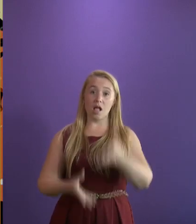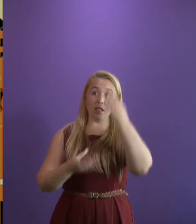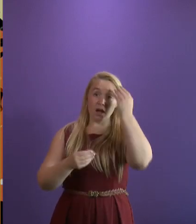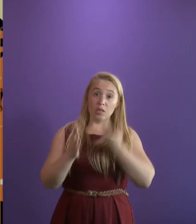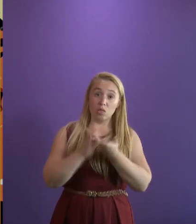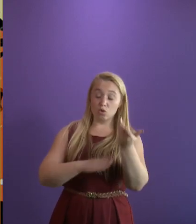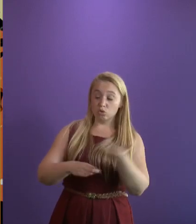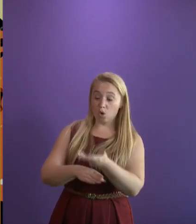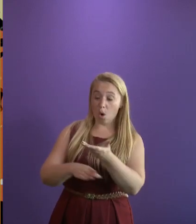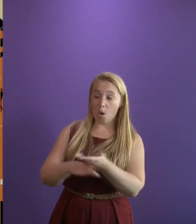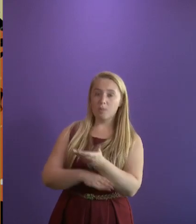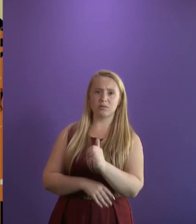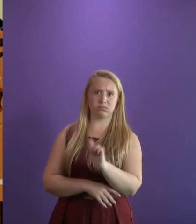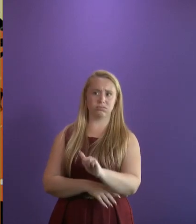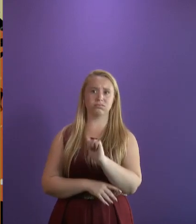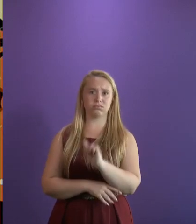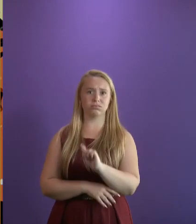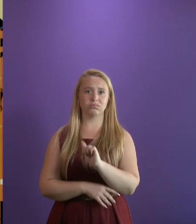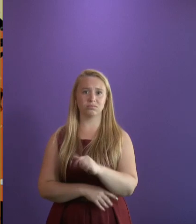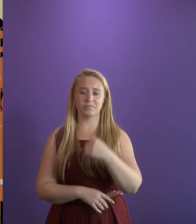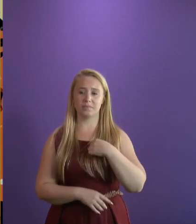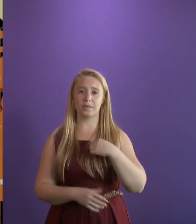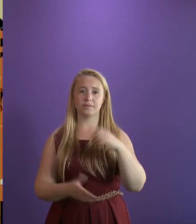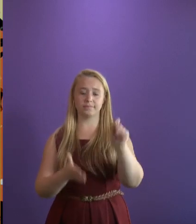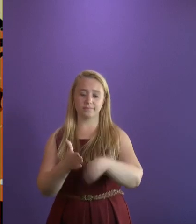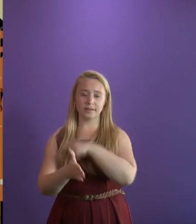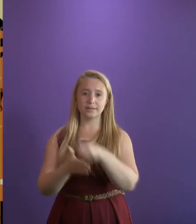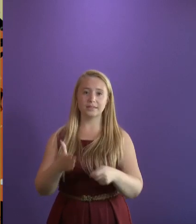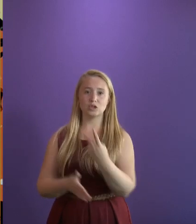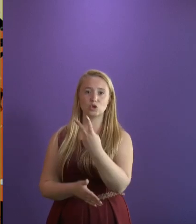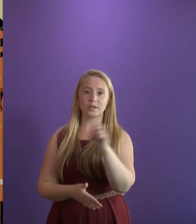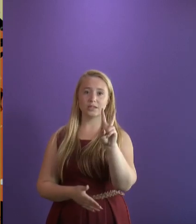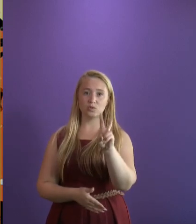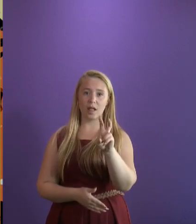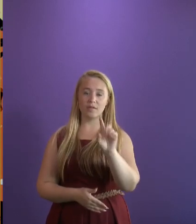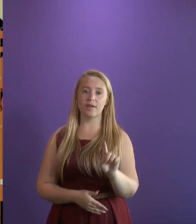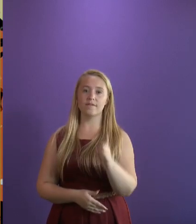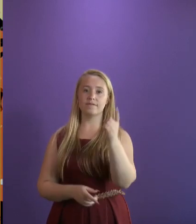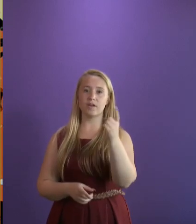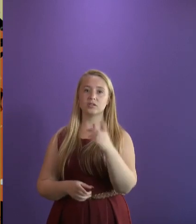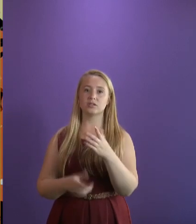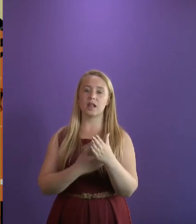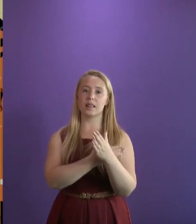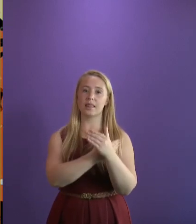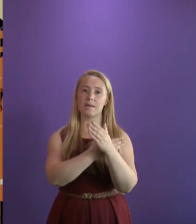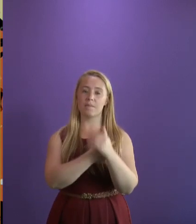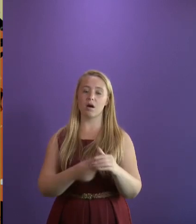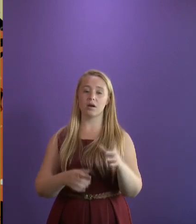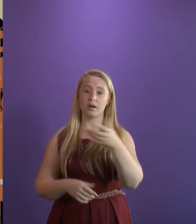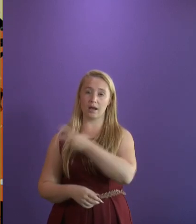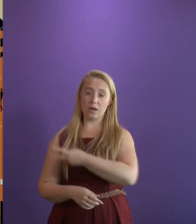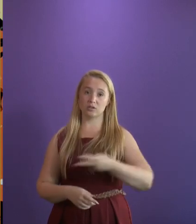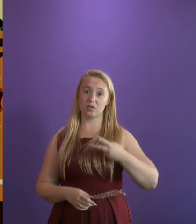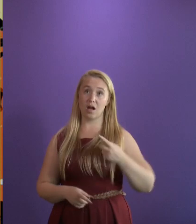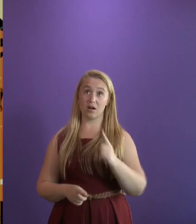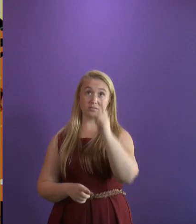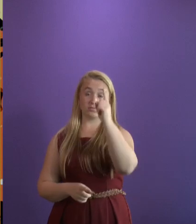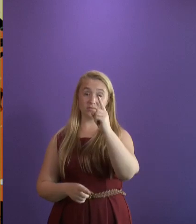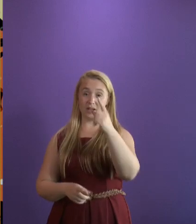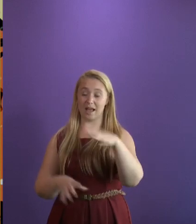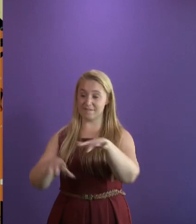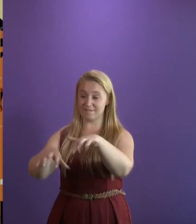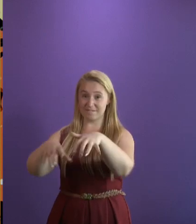Yes, certainly, big time. I was first elected in 2012. I was the first Labour councillor in Aberdeenshire. I used to joke I didn't even inherit a filing cabinet. There